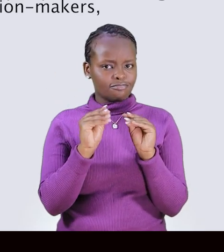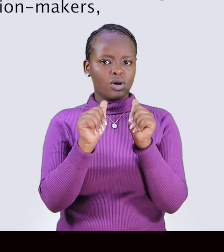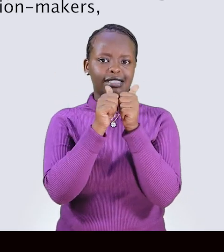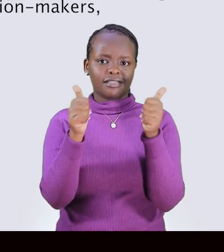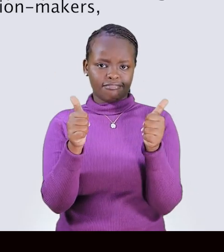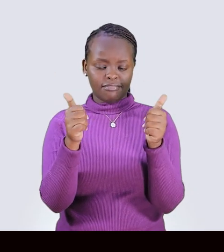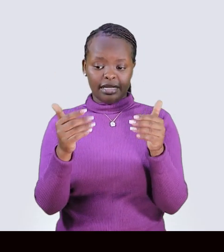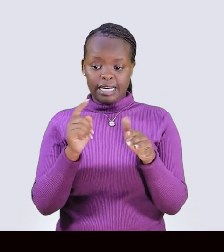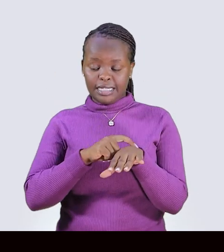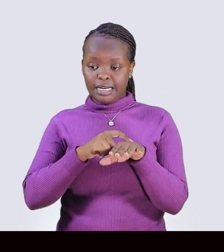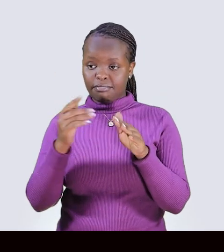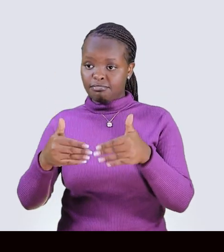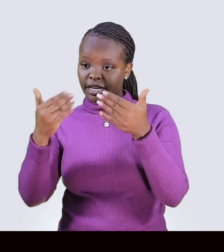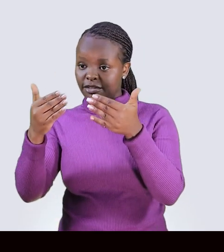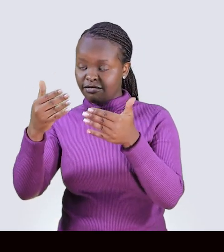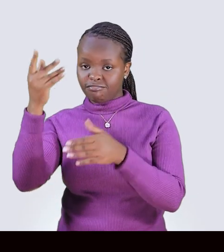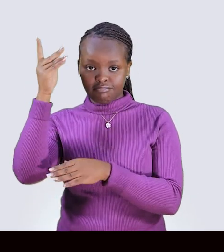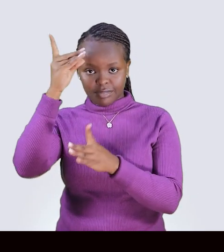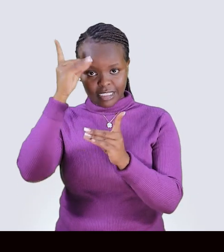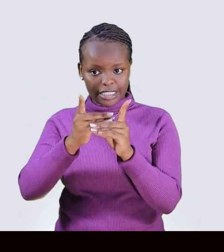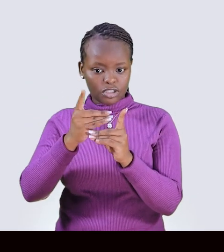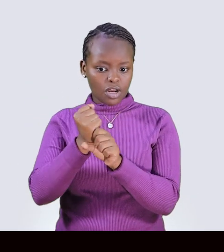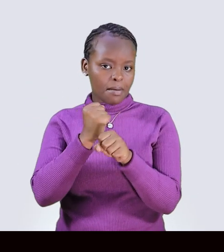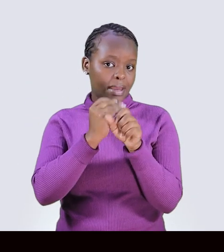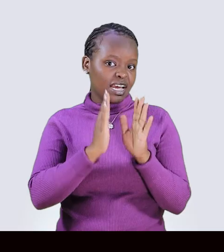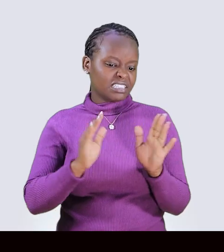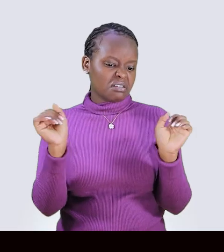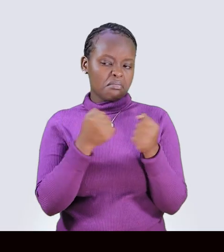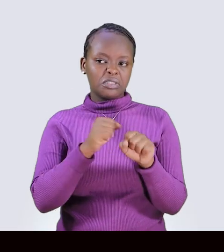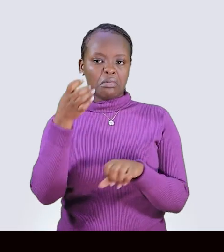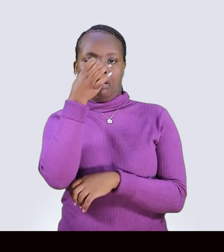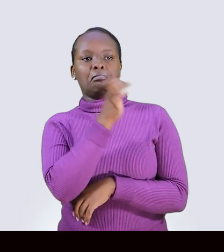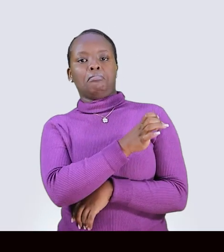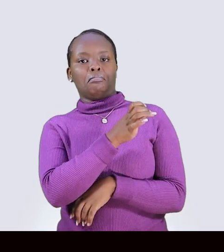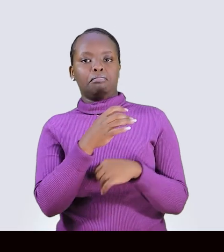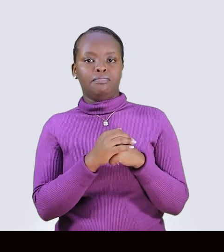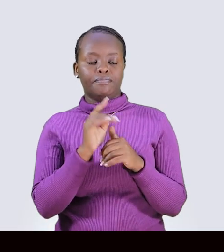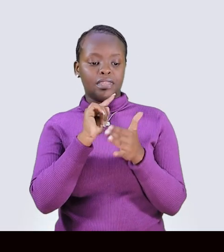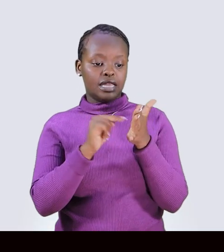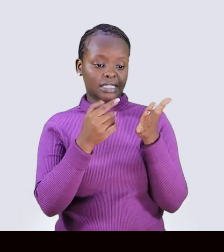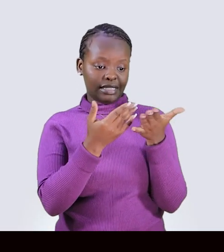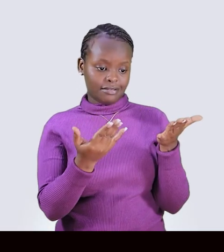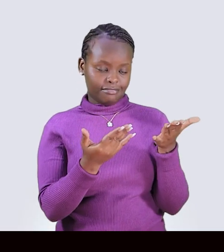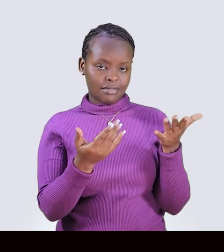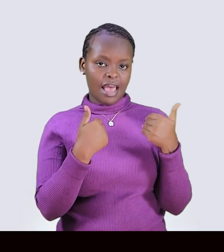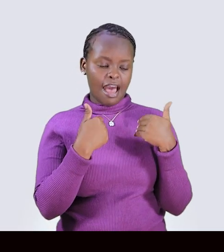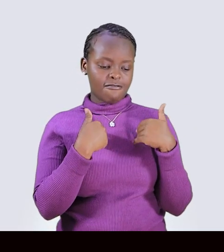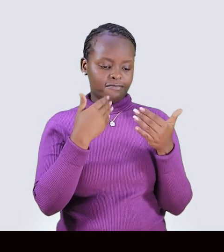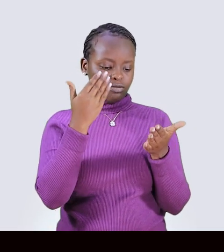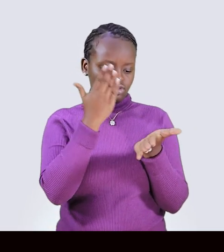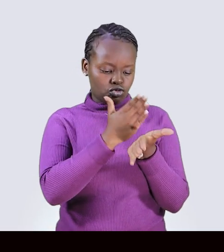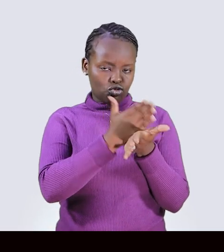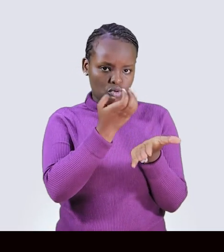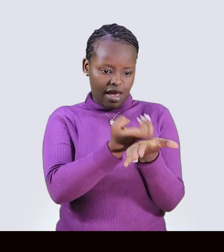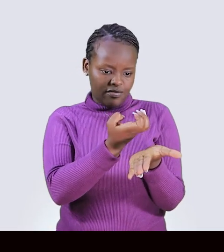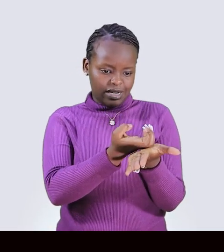decision makers, they cannot dismiss your data. These tools turn your observations into verifiable evidence that